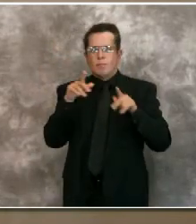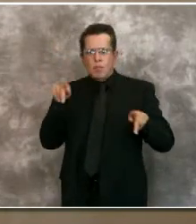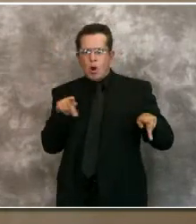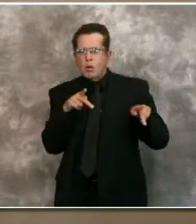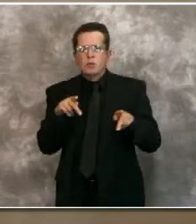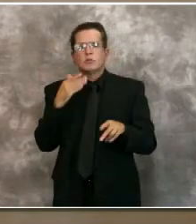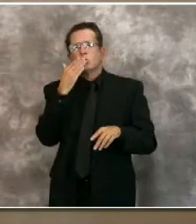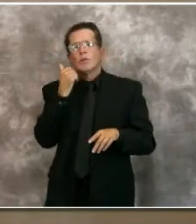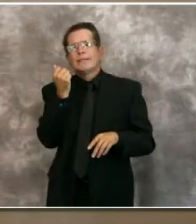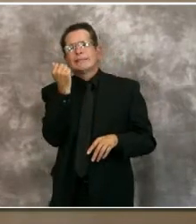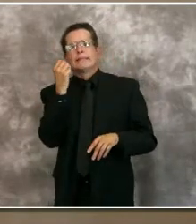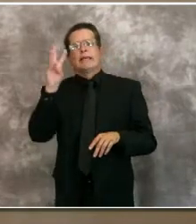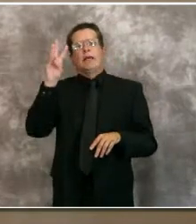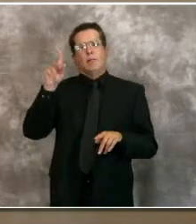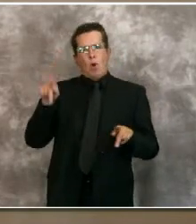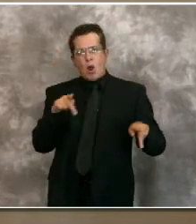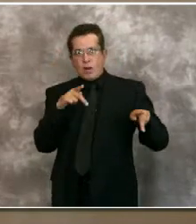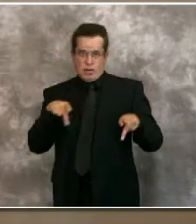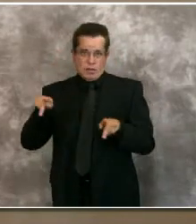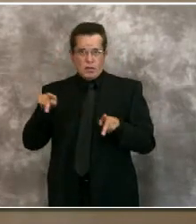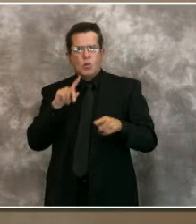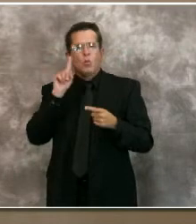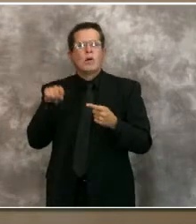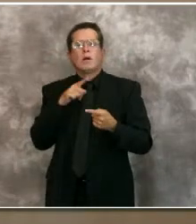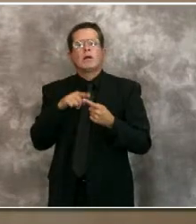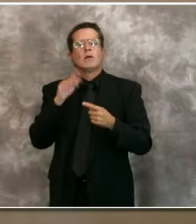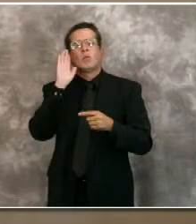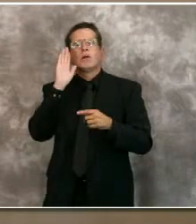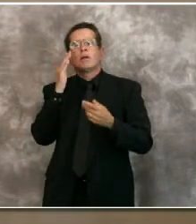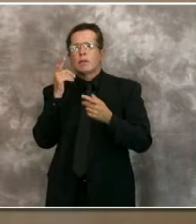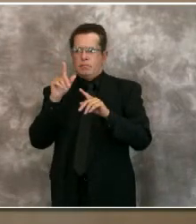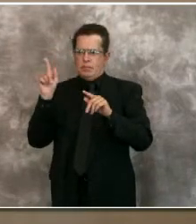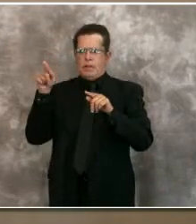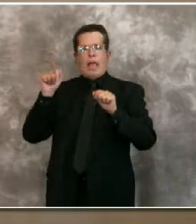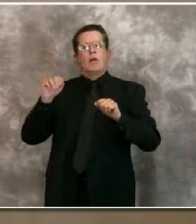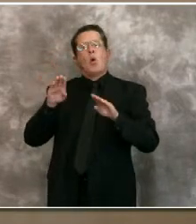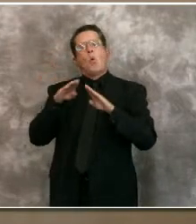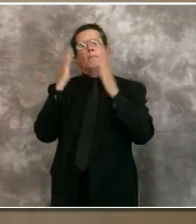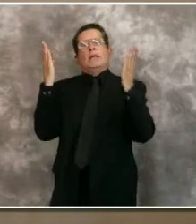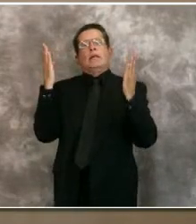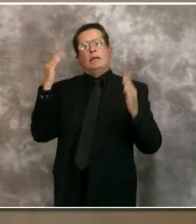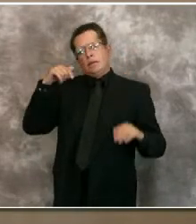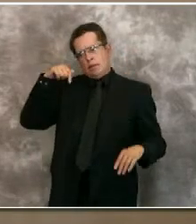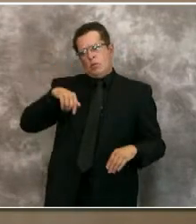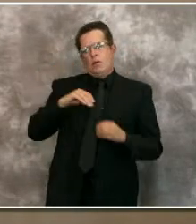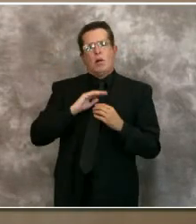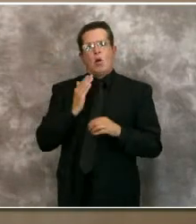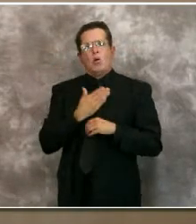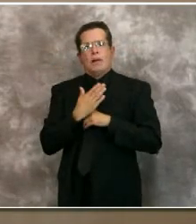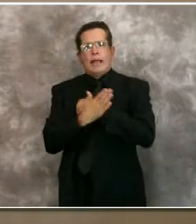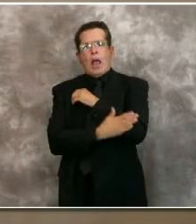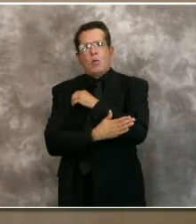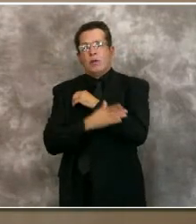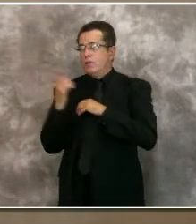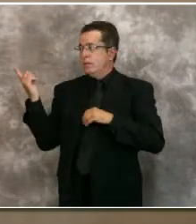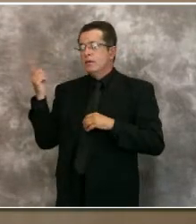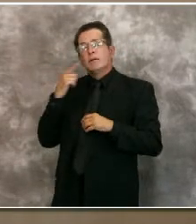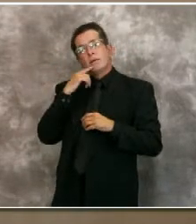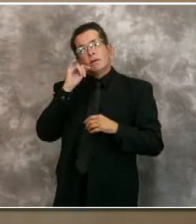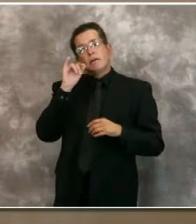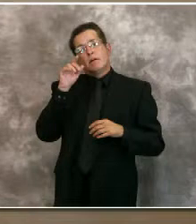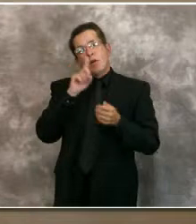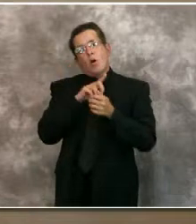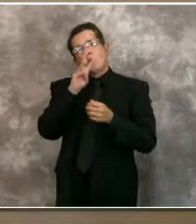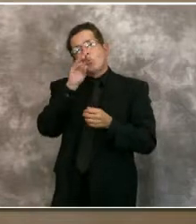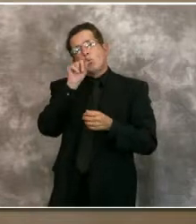sweet 16s, and similar celebrations will be allowed to reopen in our county? Well, luckily, the state actually,